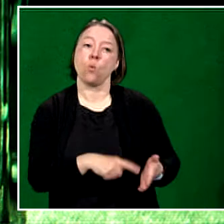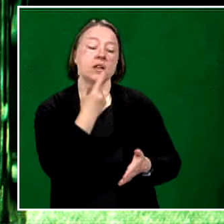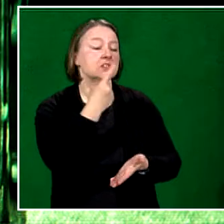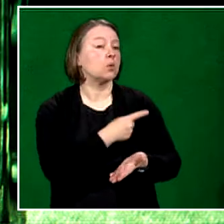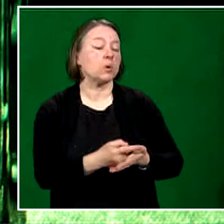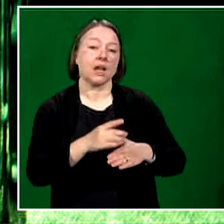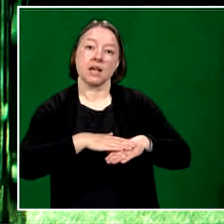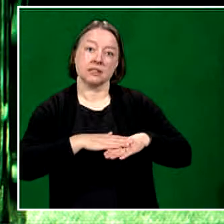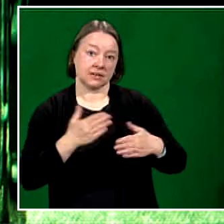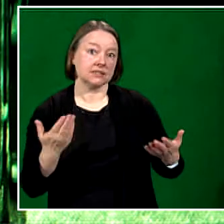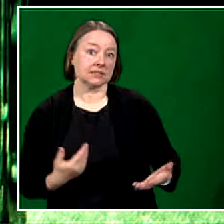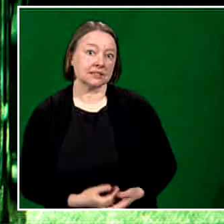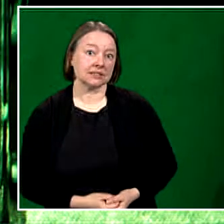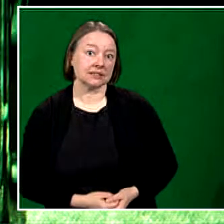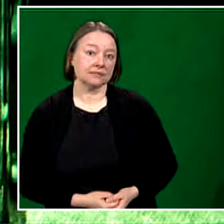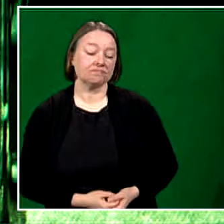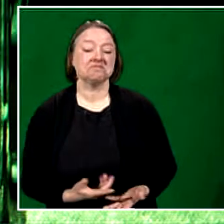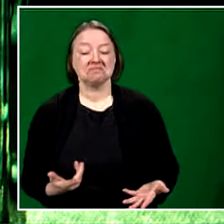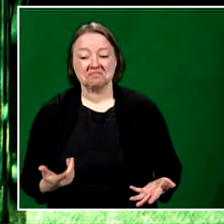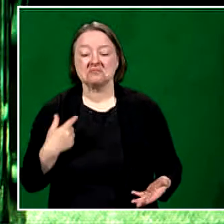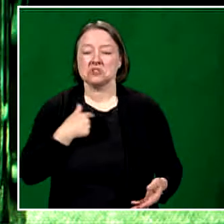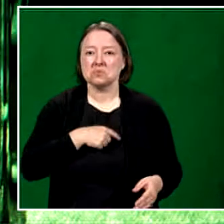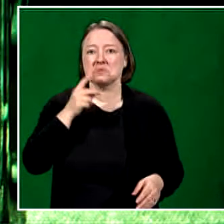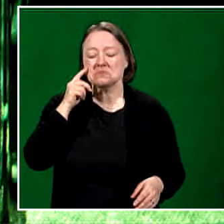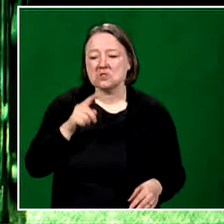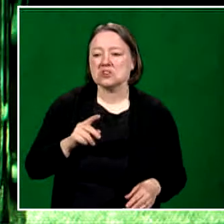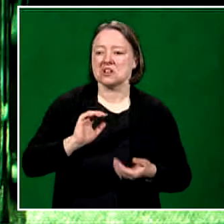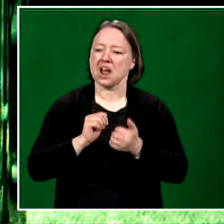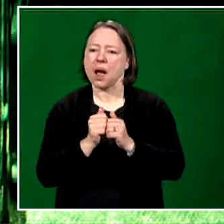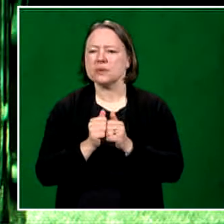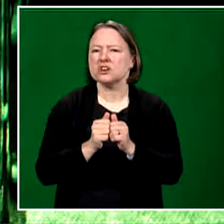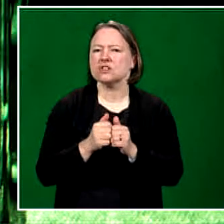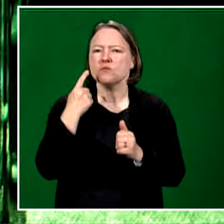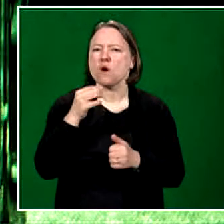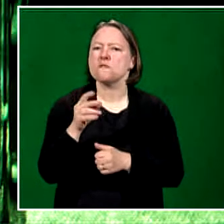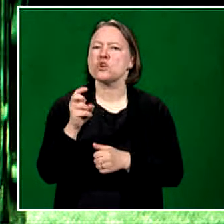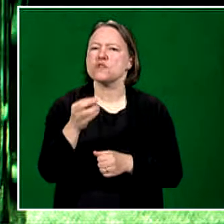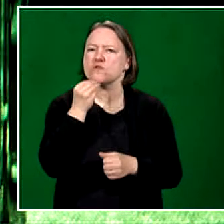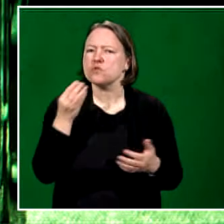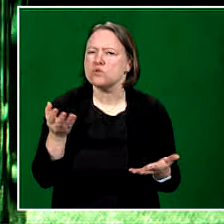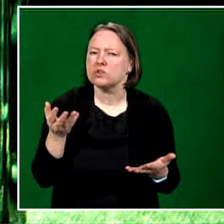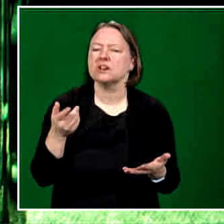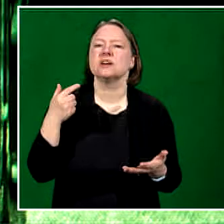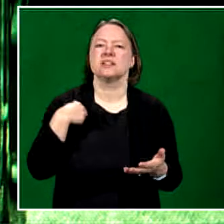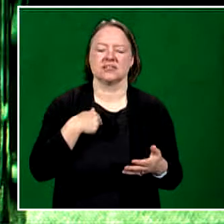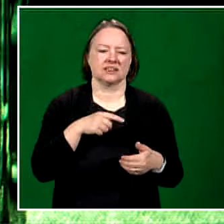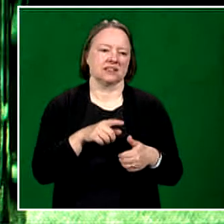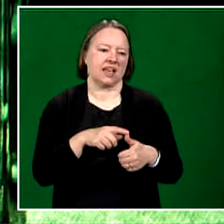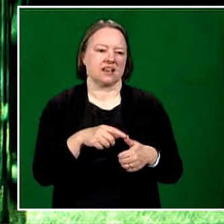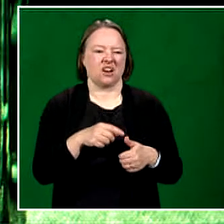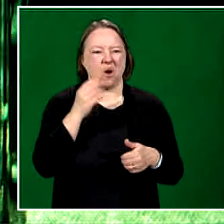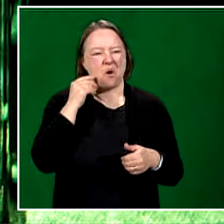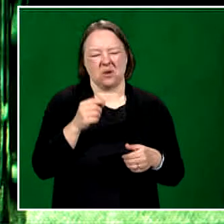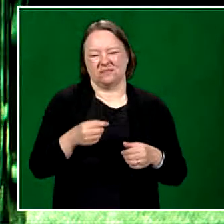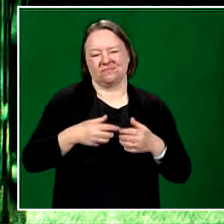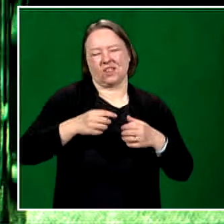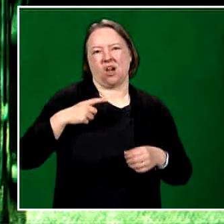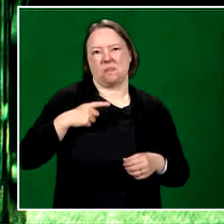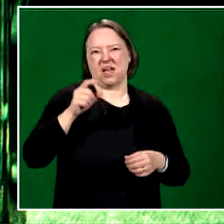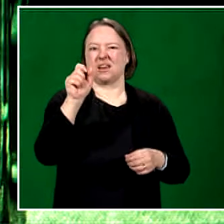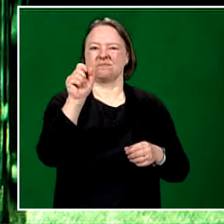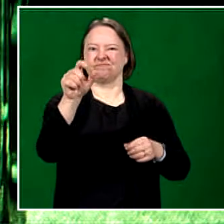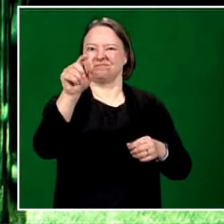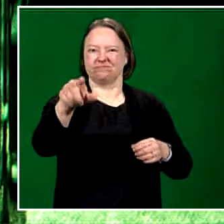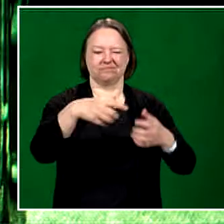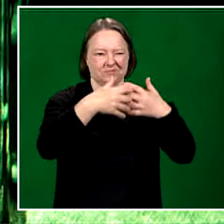week. We then looked at what the competition for further food would be. And this consisted of vending machines and fast